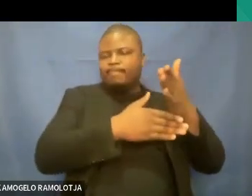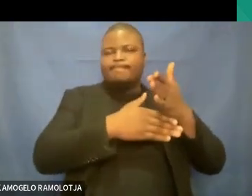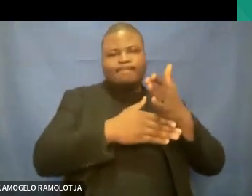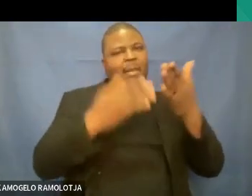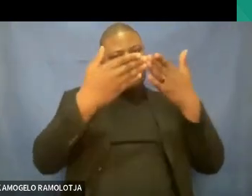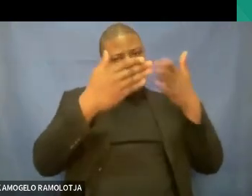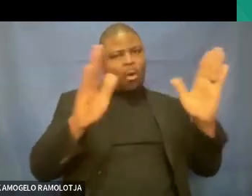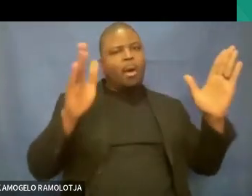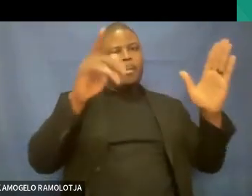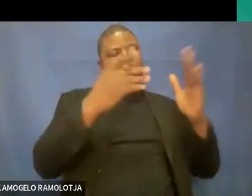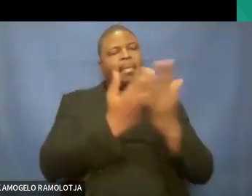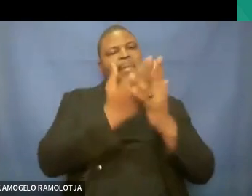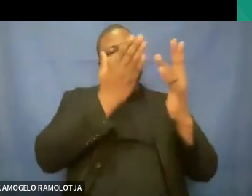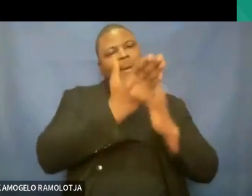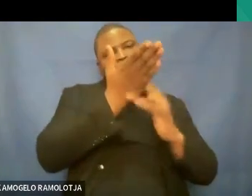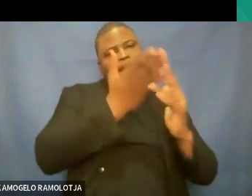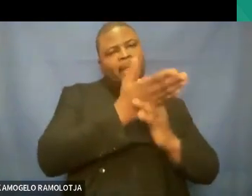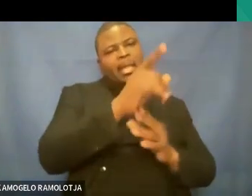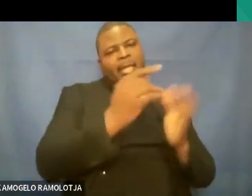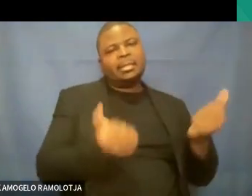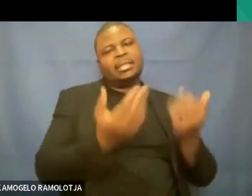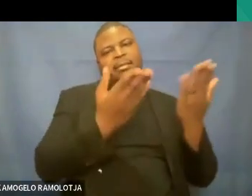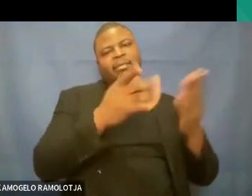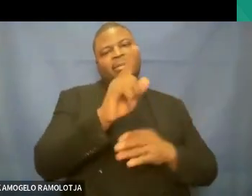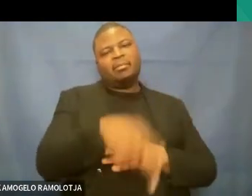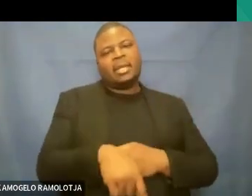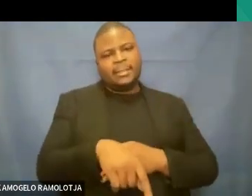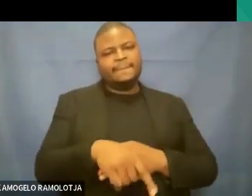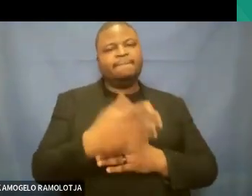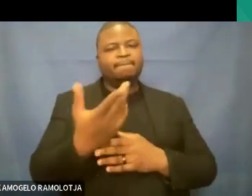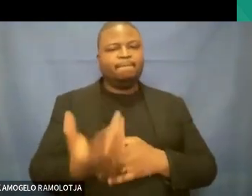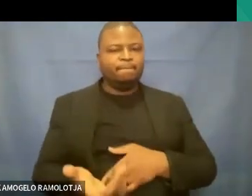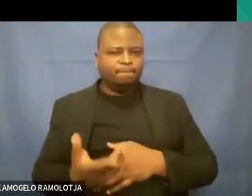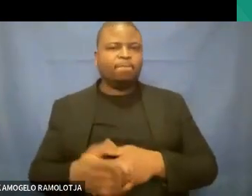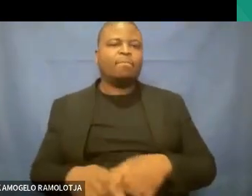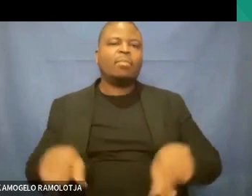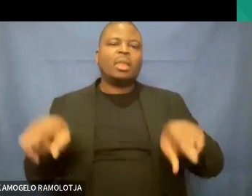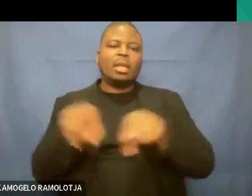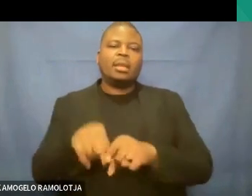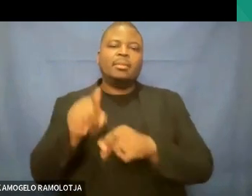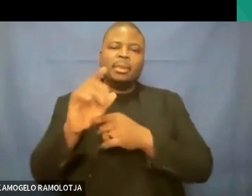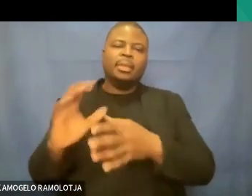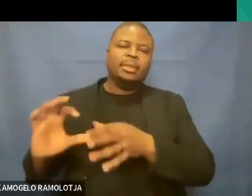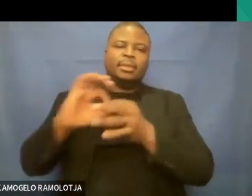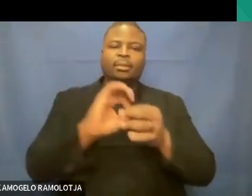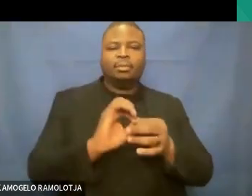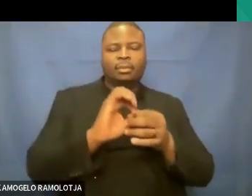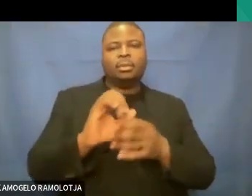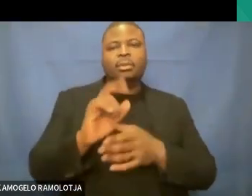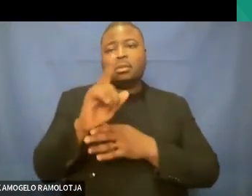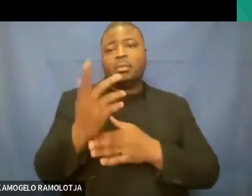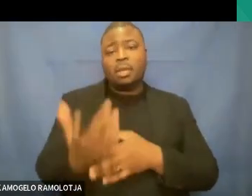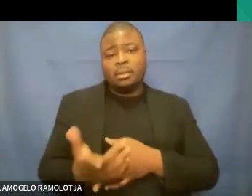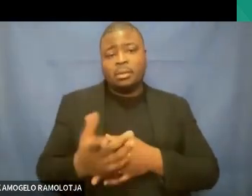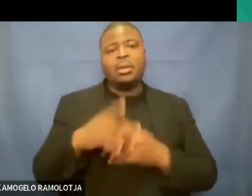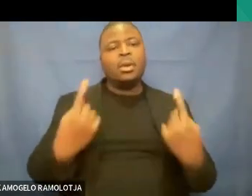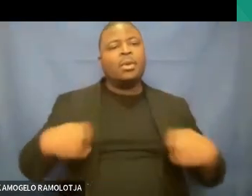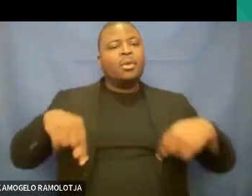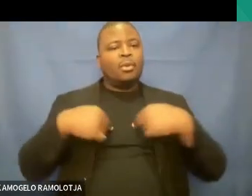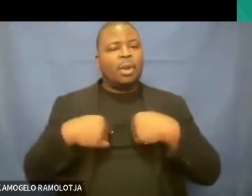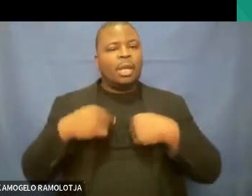as adolescent boys and young men. Also, it talks about, we say in conclusion that we need to